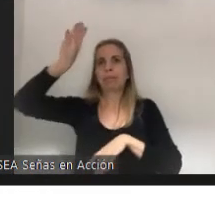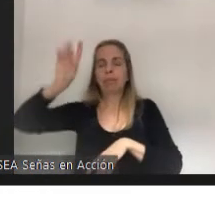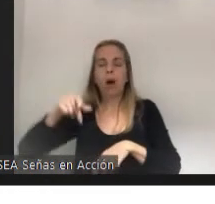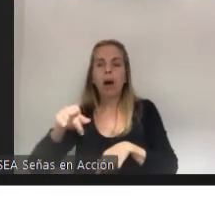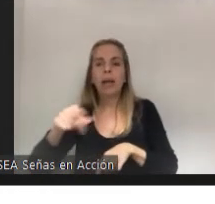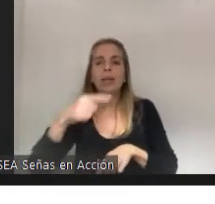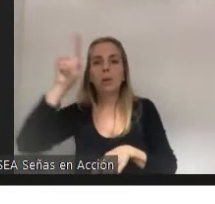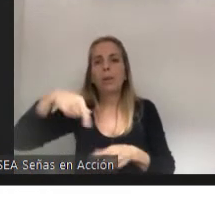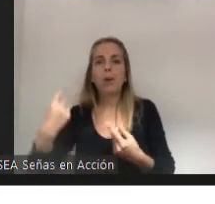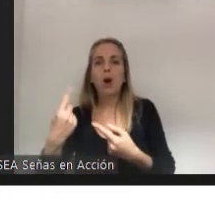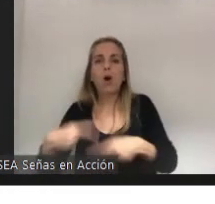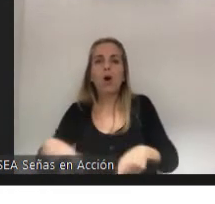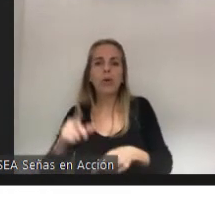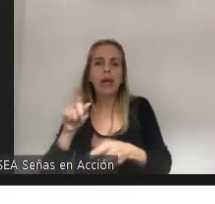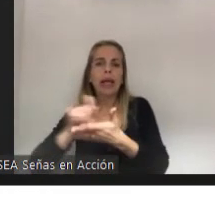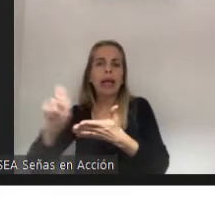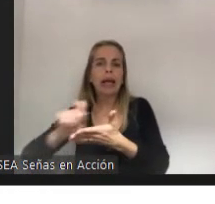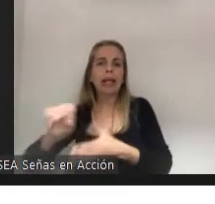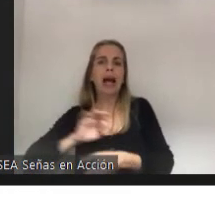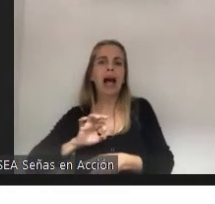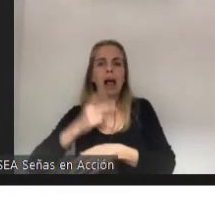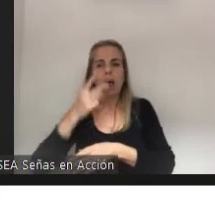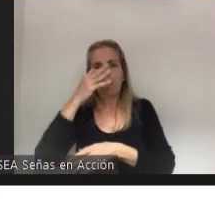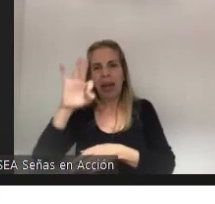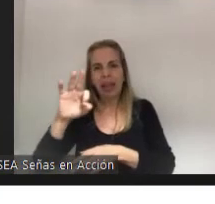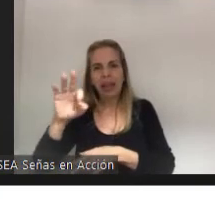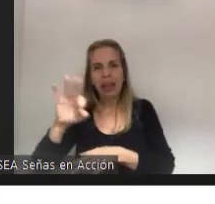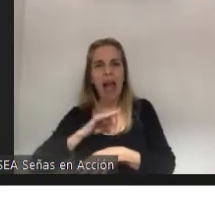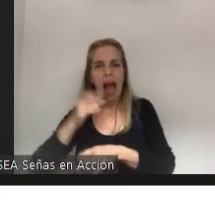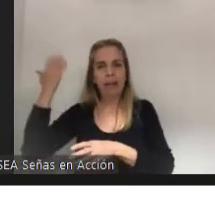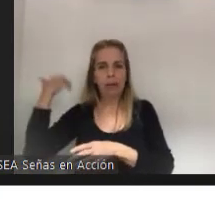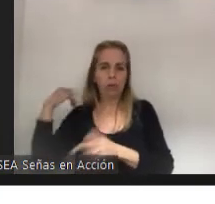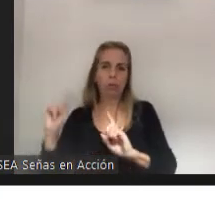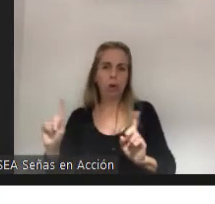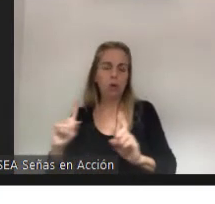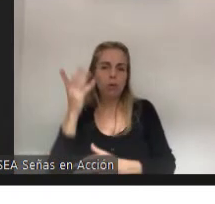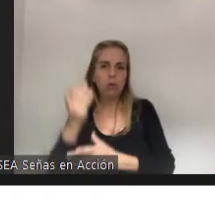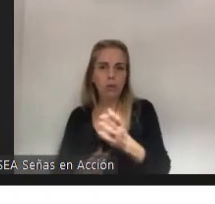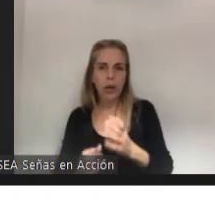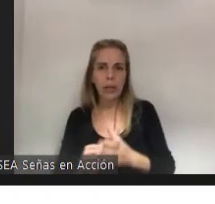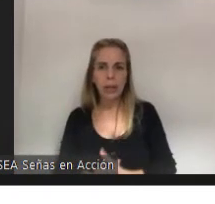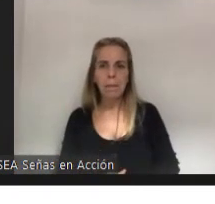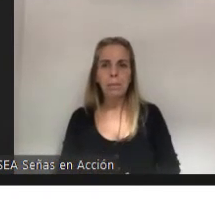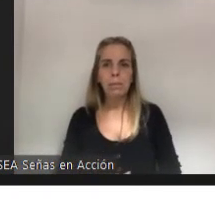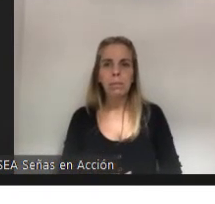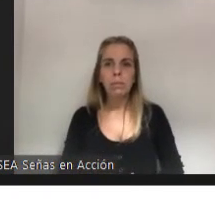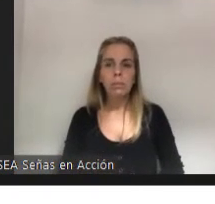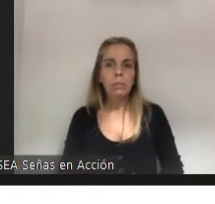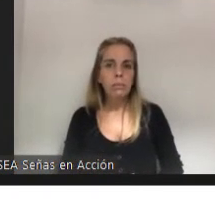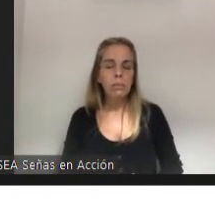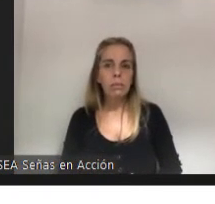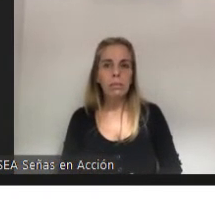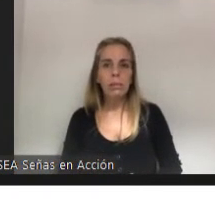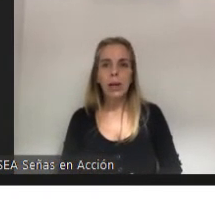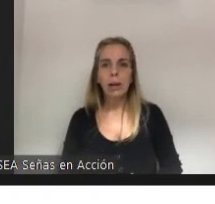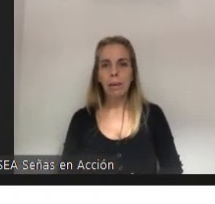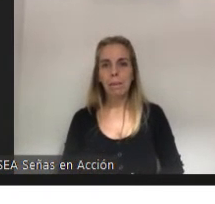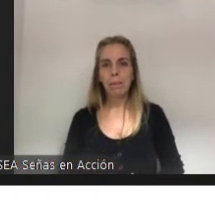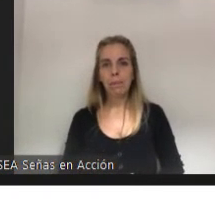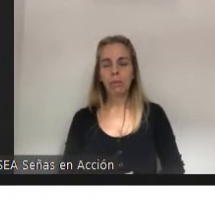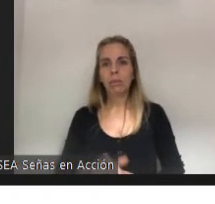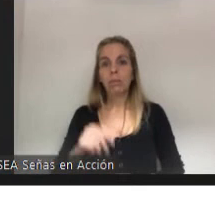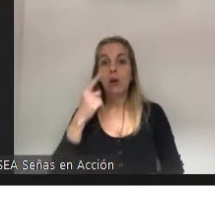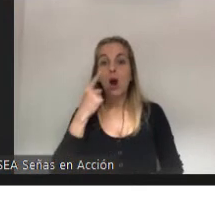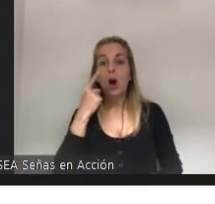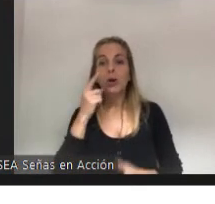come and say that the response is something that had already, that we had already thought decades ago, as